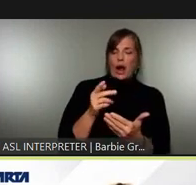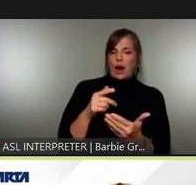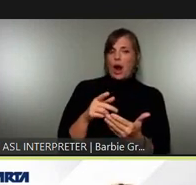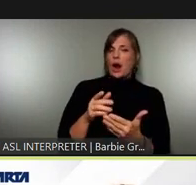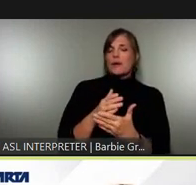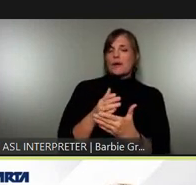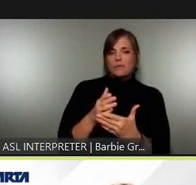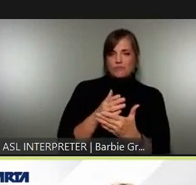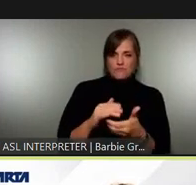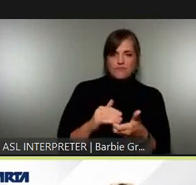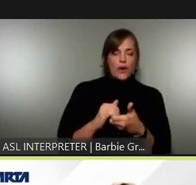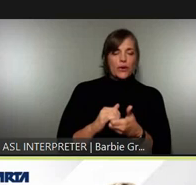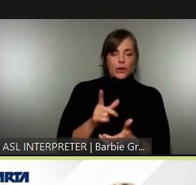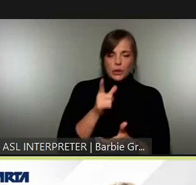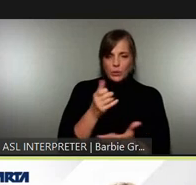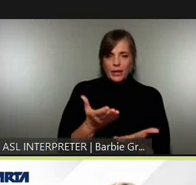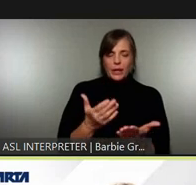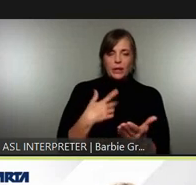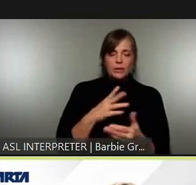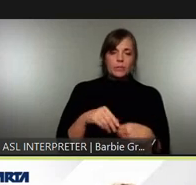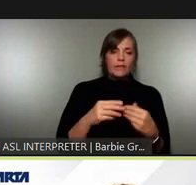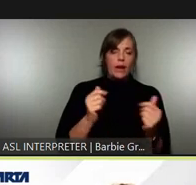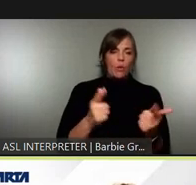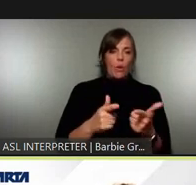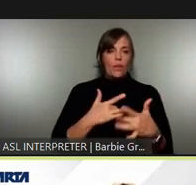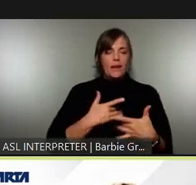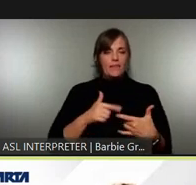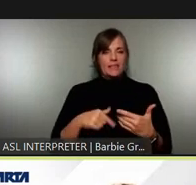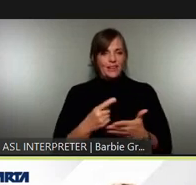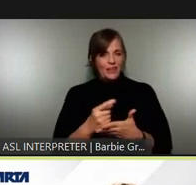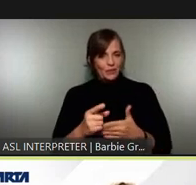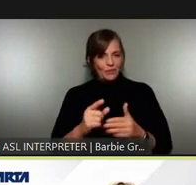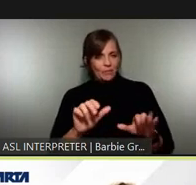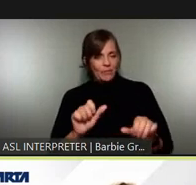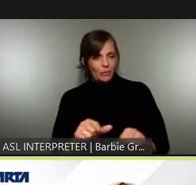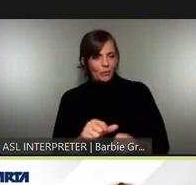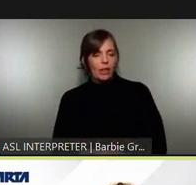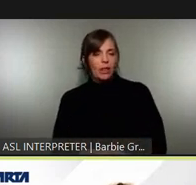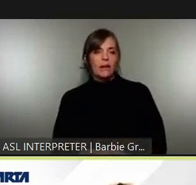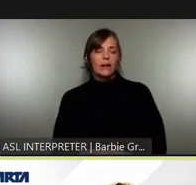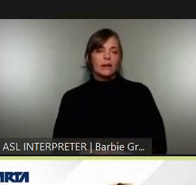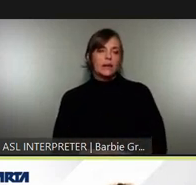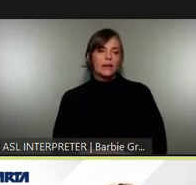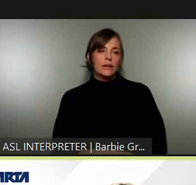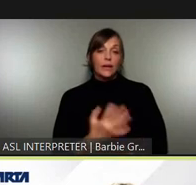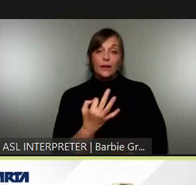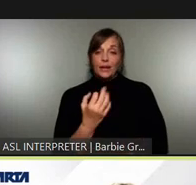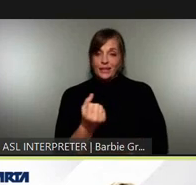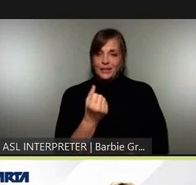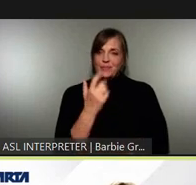make all the events of Ohio Loves Transit Week possible. Actually, on Friday and Saturday, we're doing